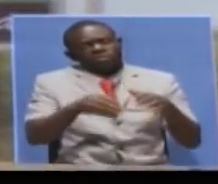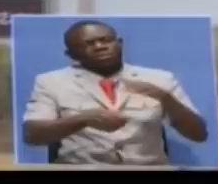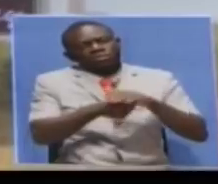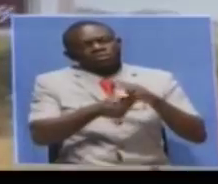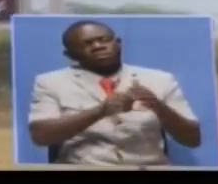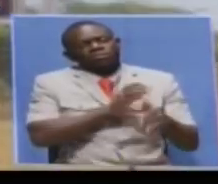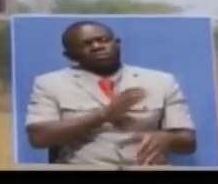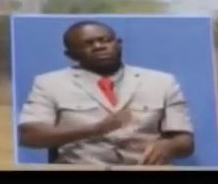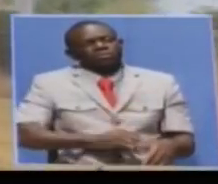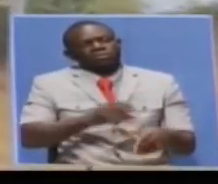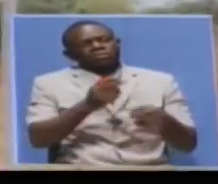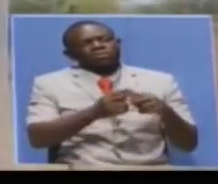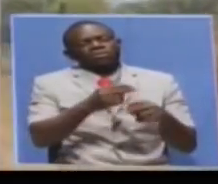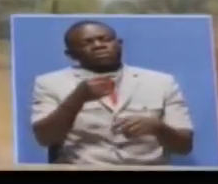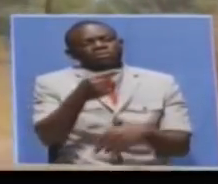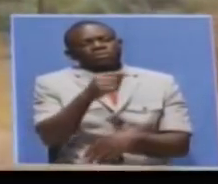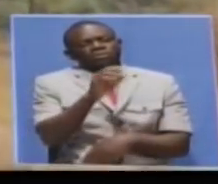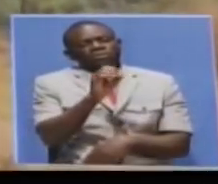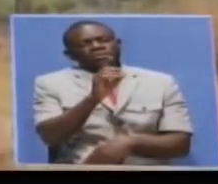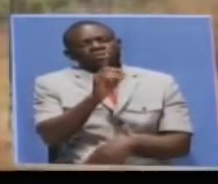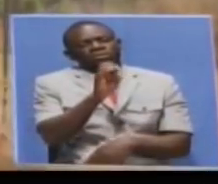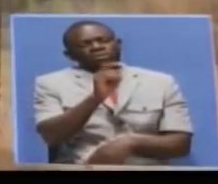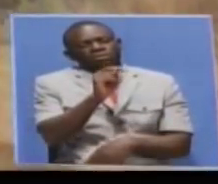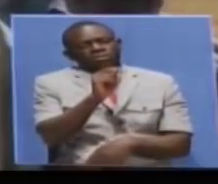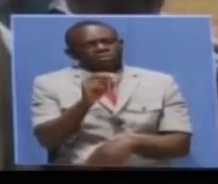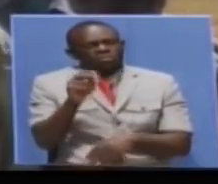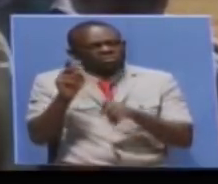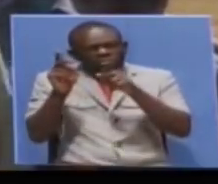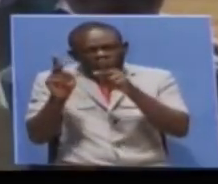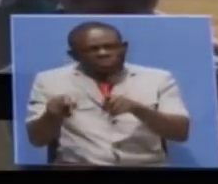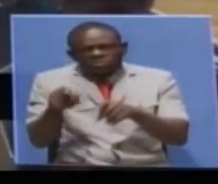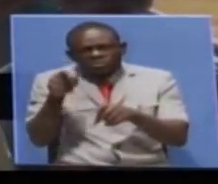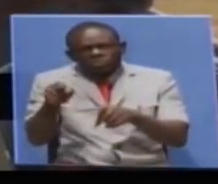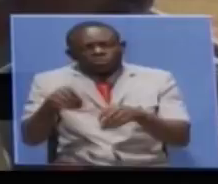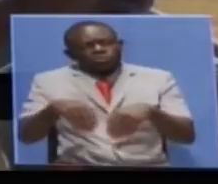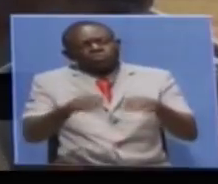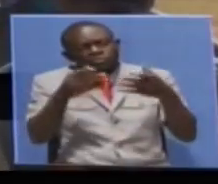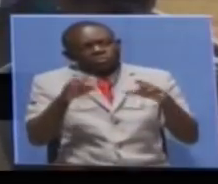investor, Golden Lay Limited, by some named individuals.